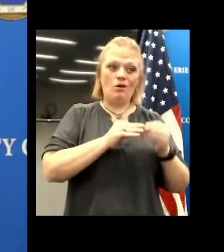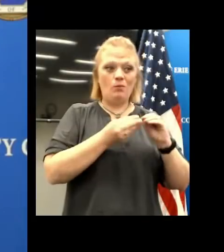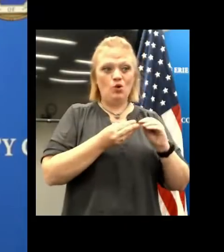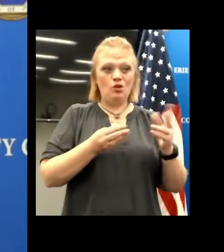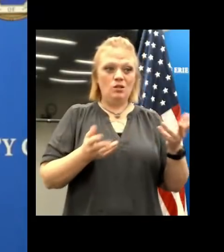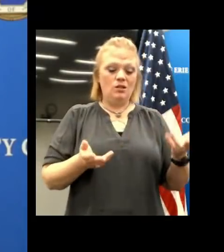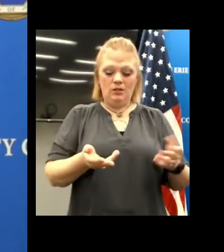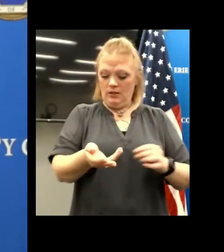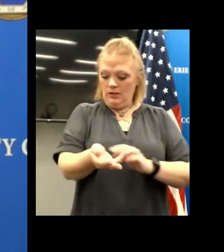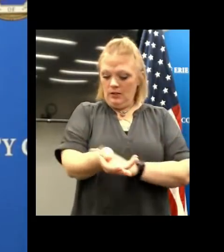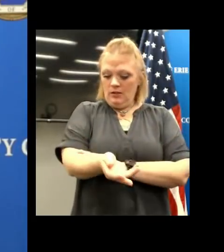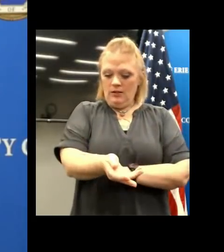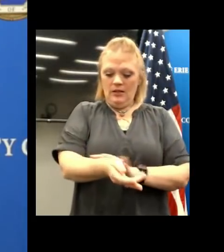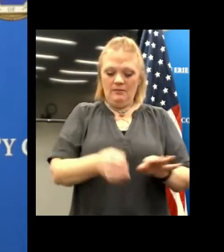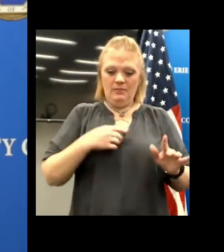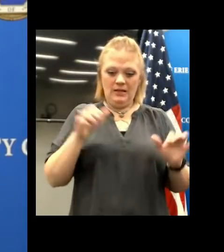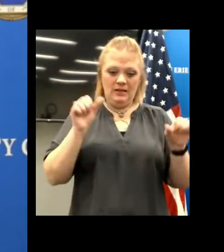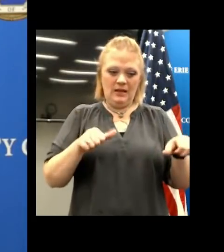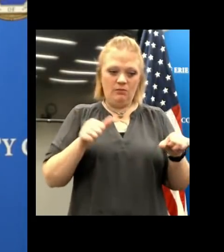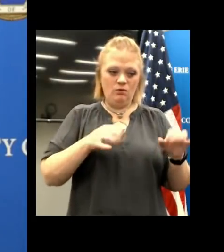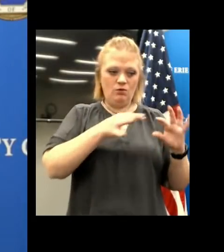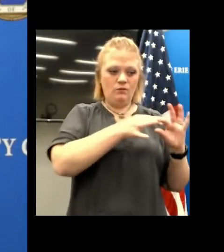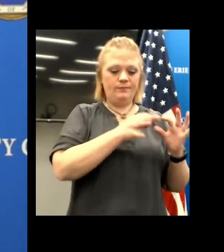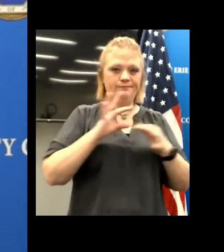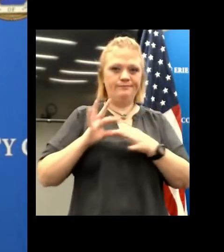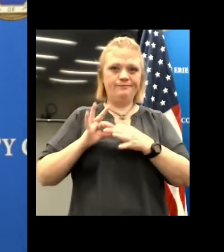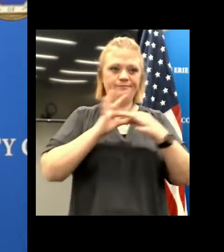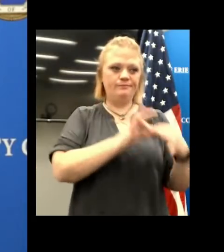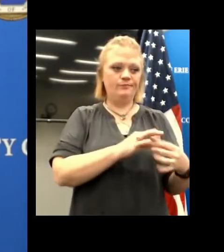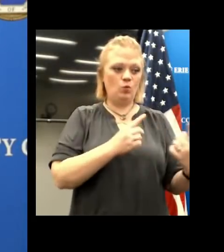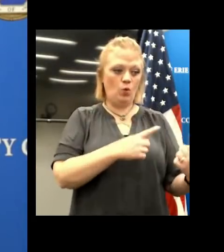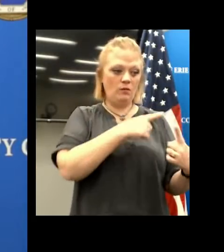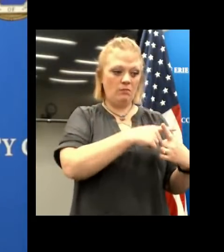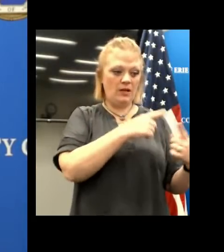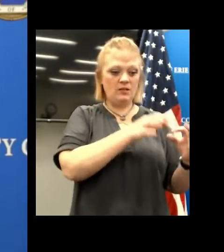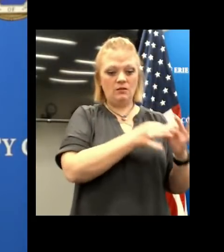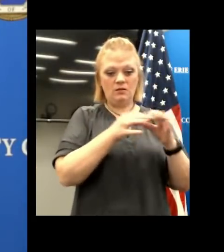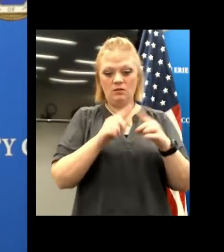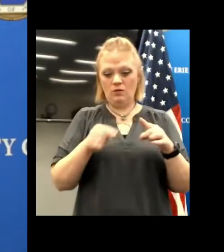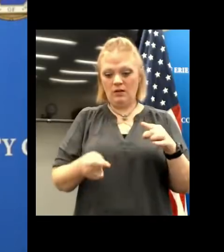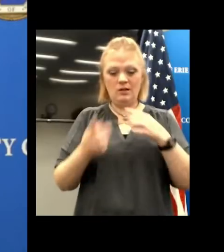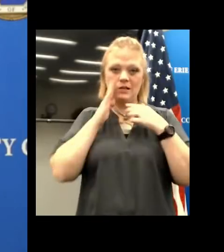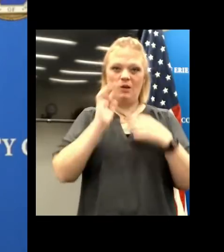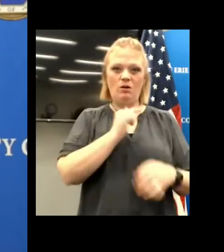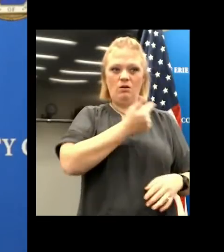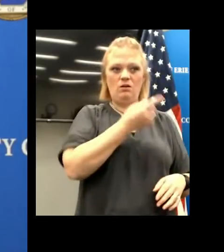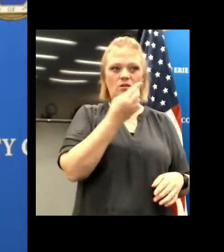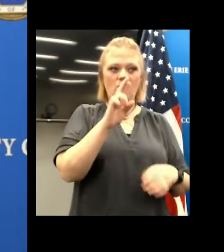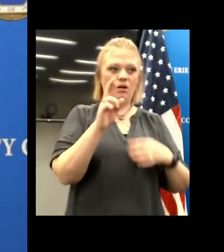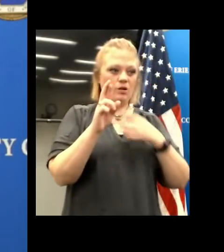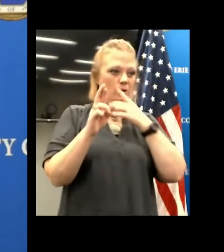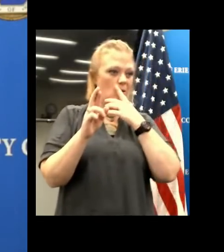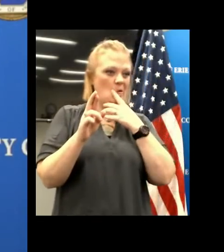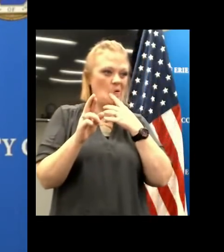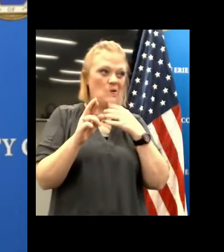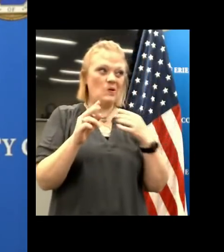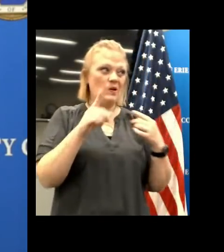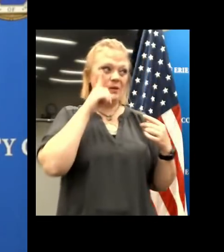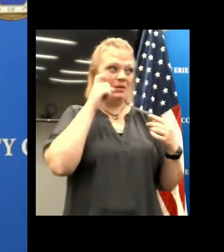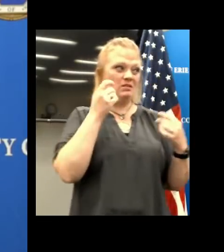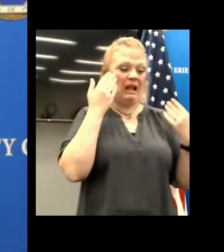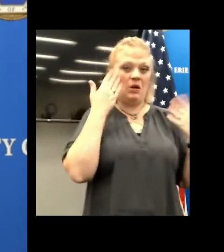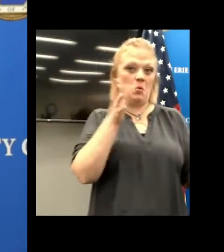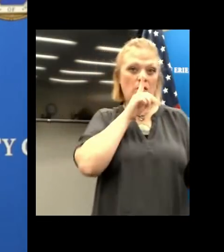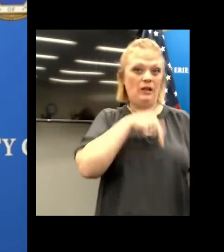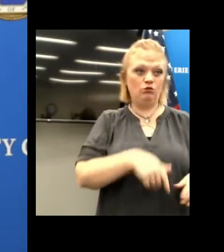and being able to correlate one positive case with another. I'm going to turn it over to Dr. Burstein to answer that question. I really don't know the answer to